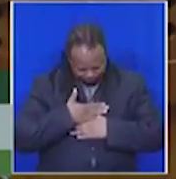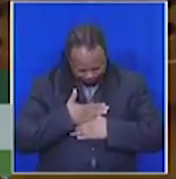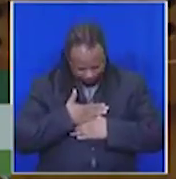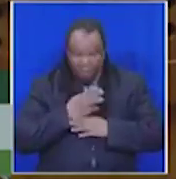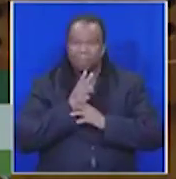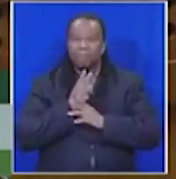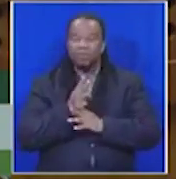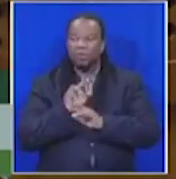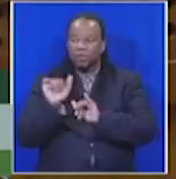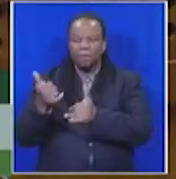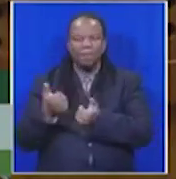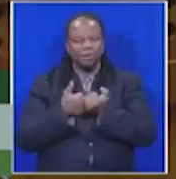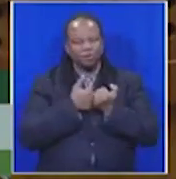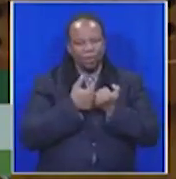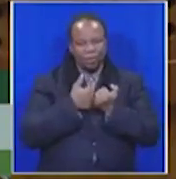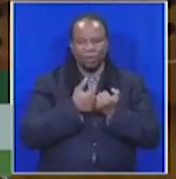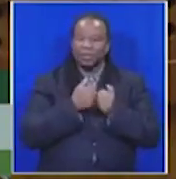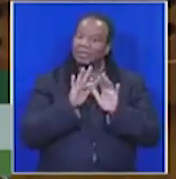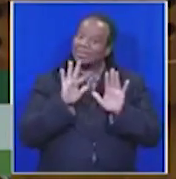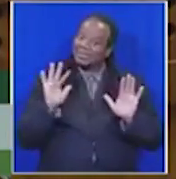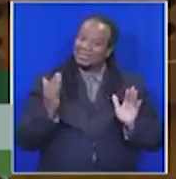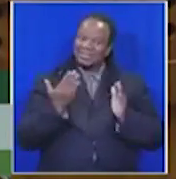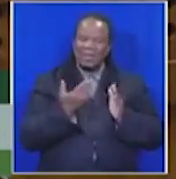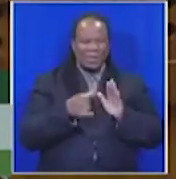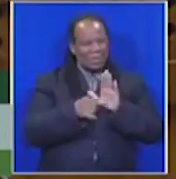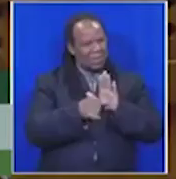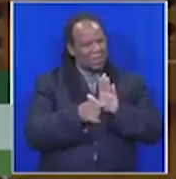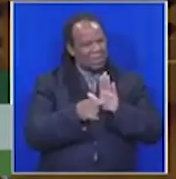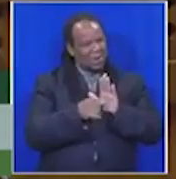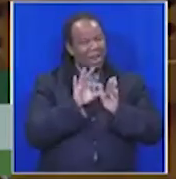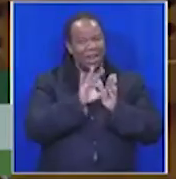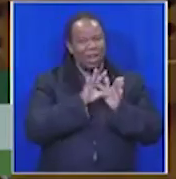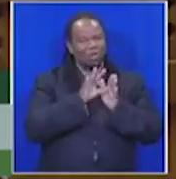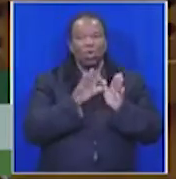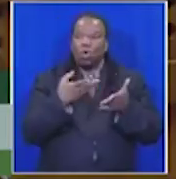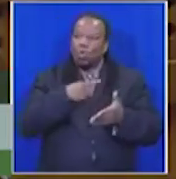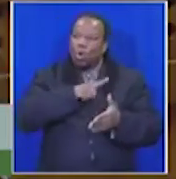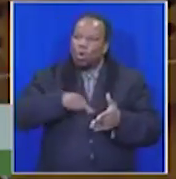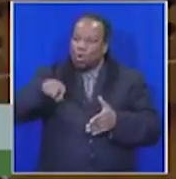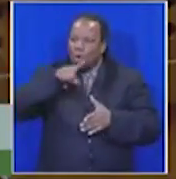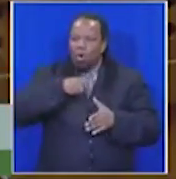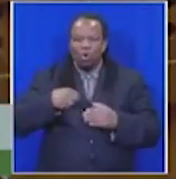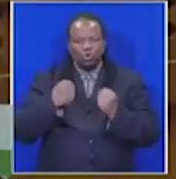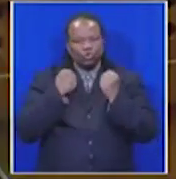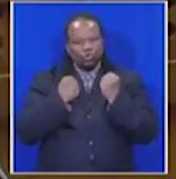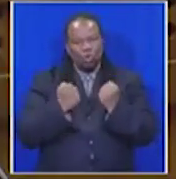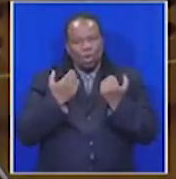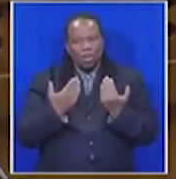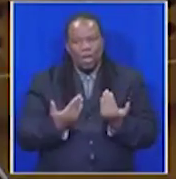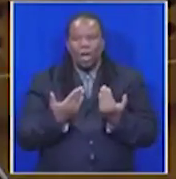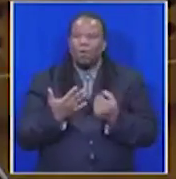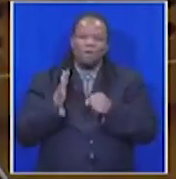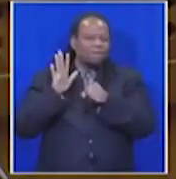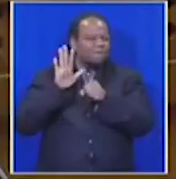This election was a tipping point in our democracy, and we are all stronger because of it. We are now in government in 4